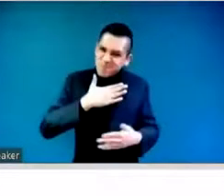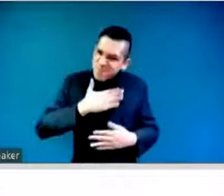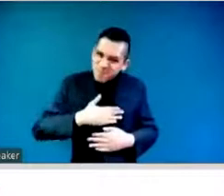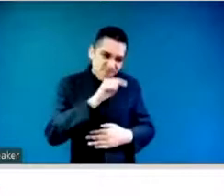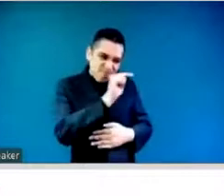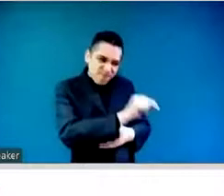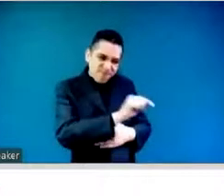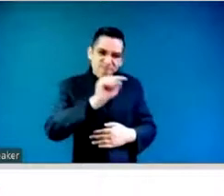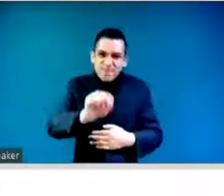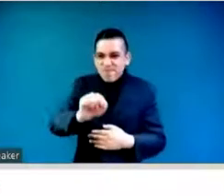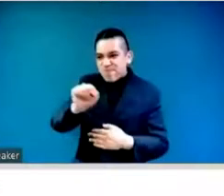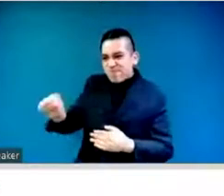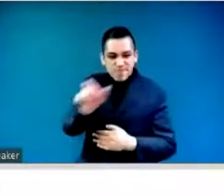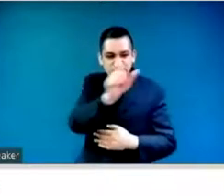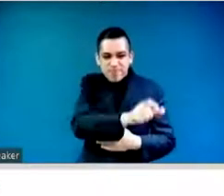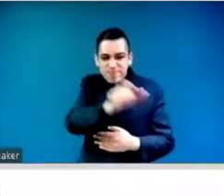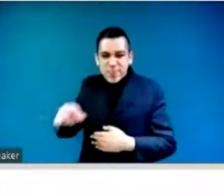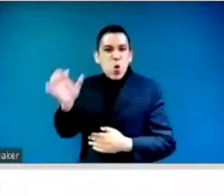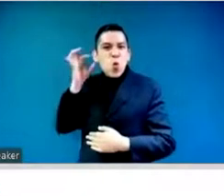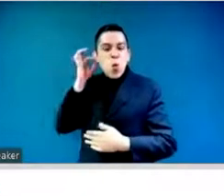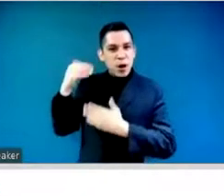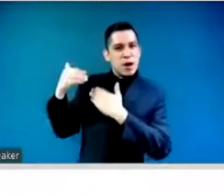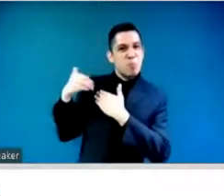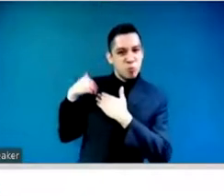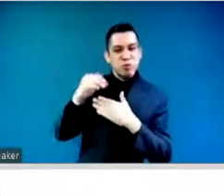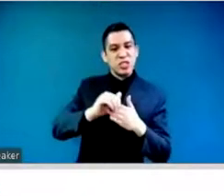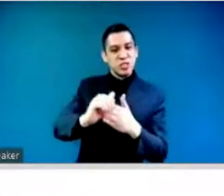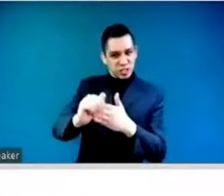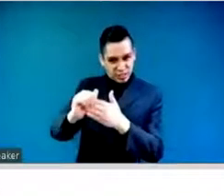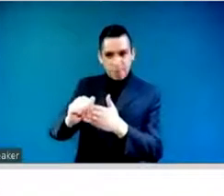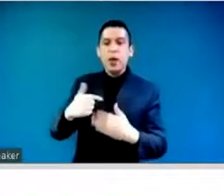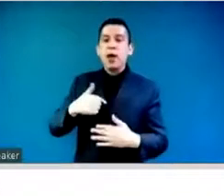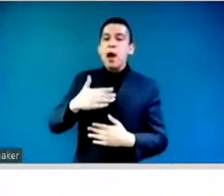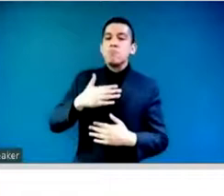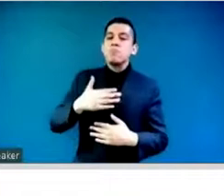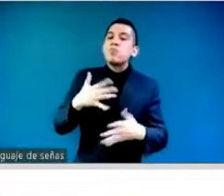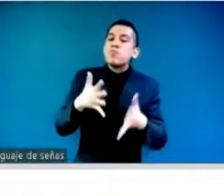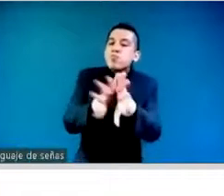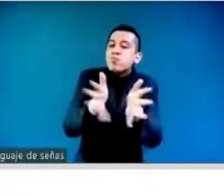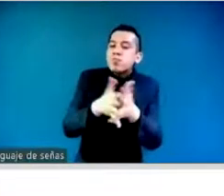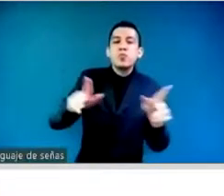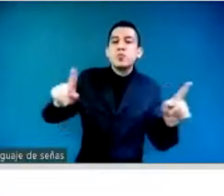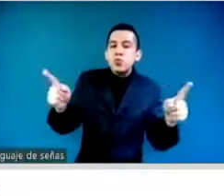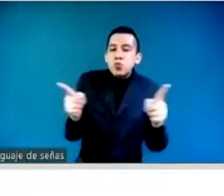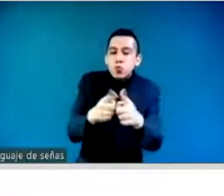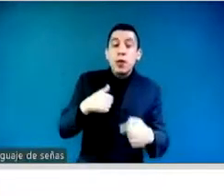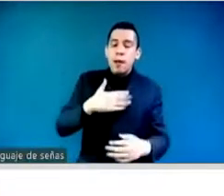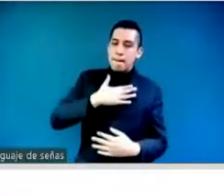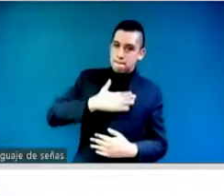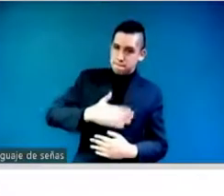I'm approaching it from the perspective of our foreign ministry, I've been looking at it about what we're